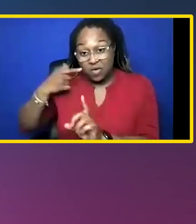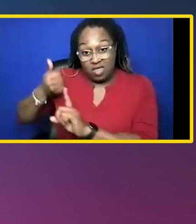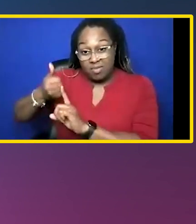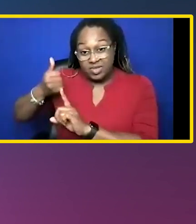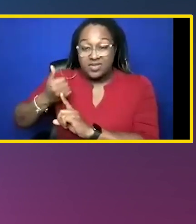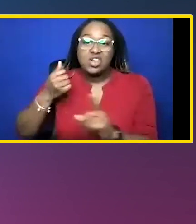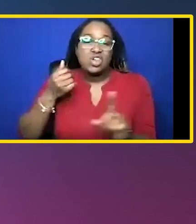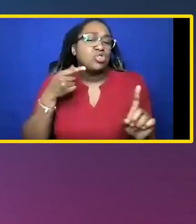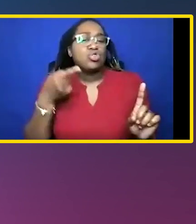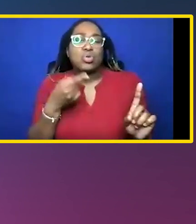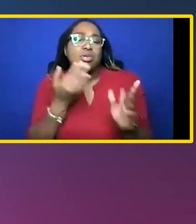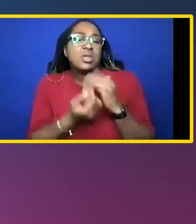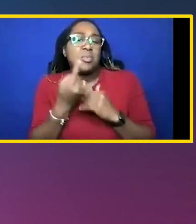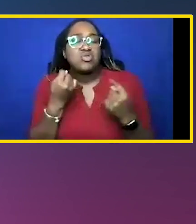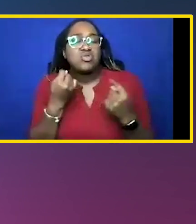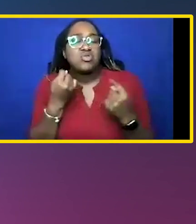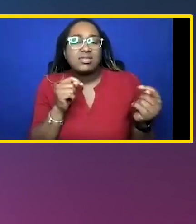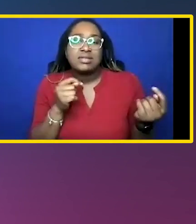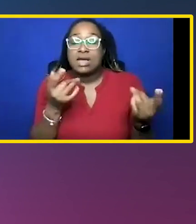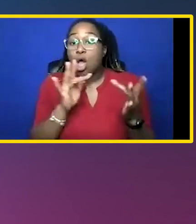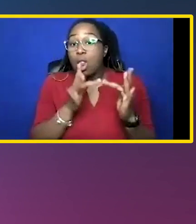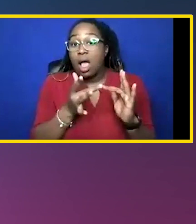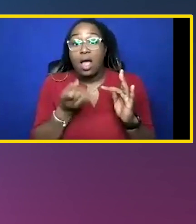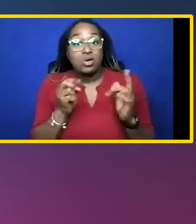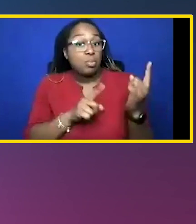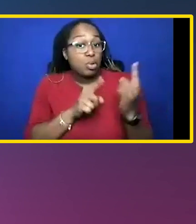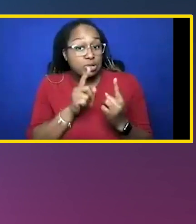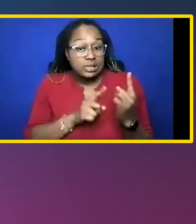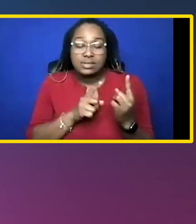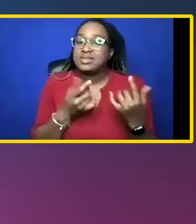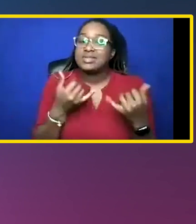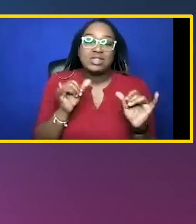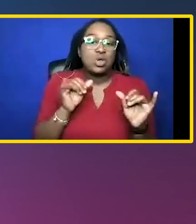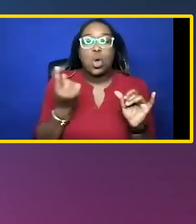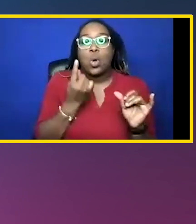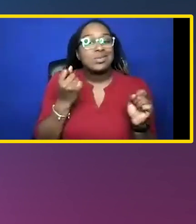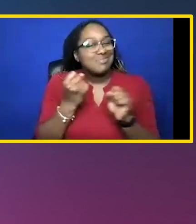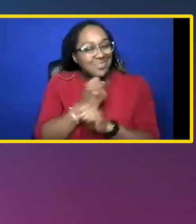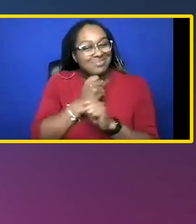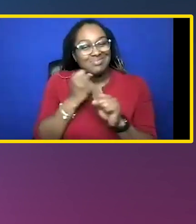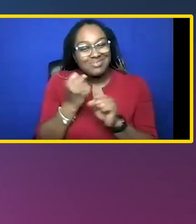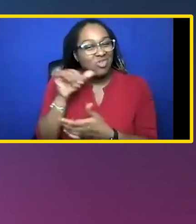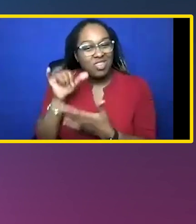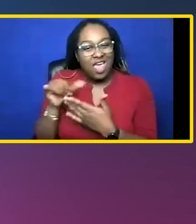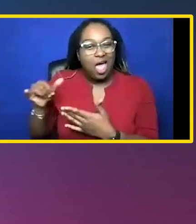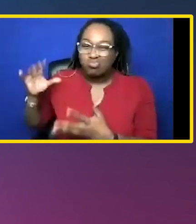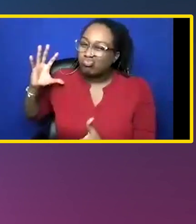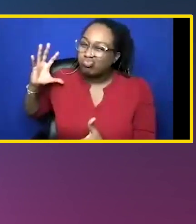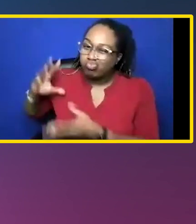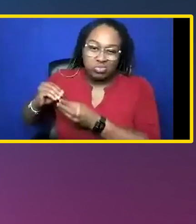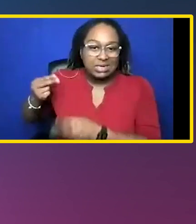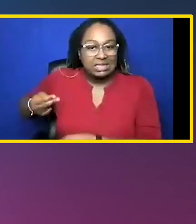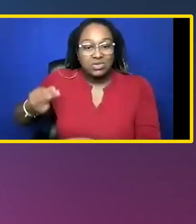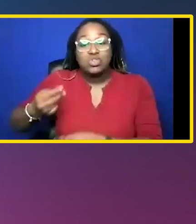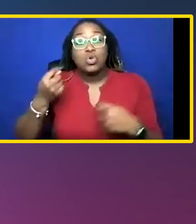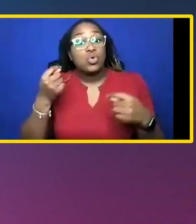then you're somebody that's trying to talk to them, even if it's online, if it's in person, you are always combating that. So I think what we